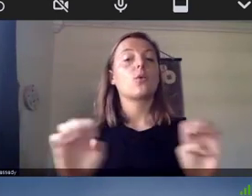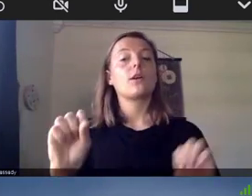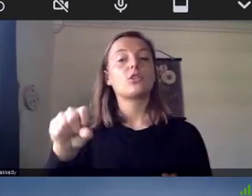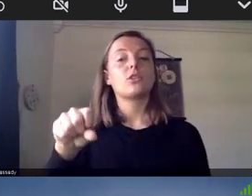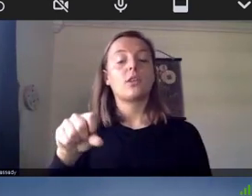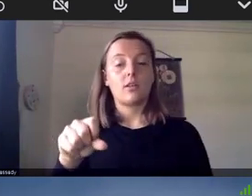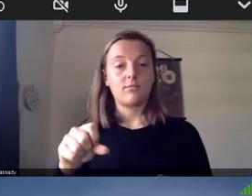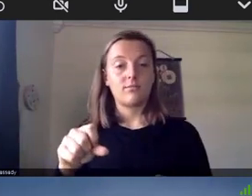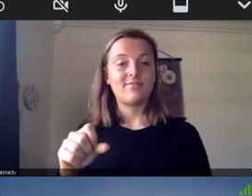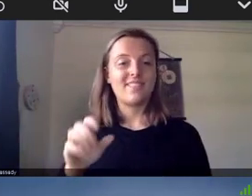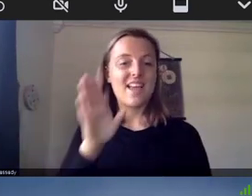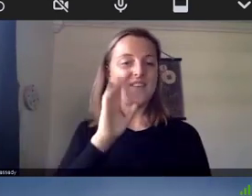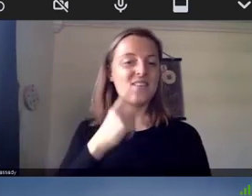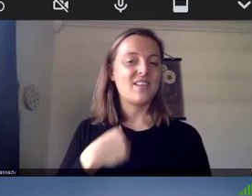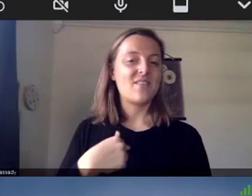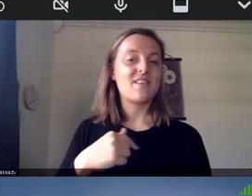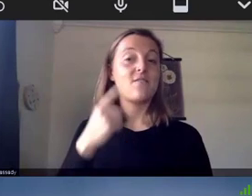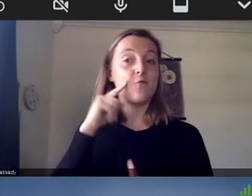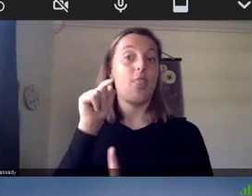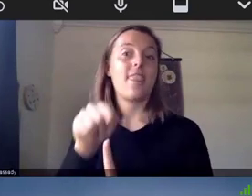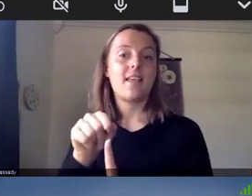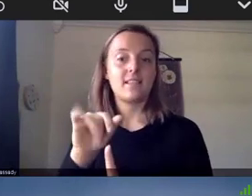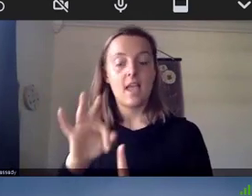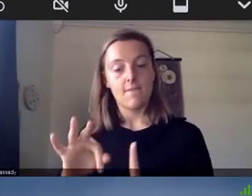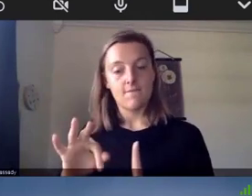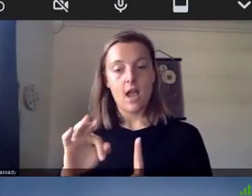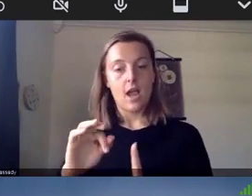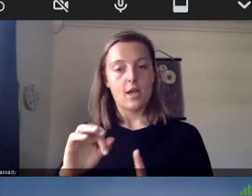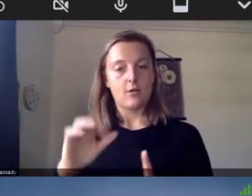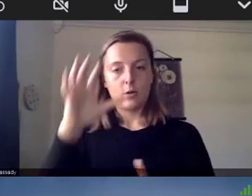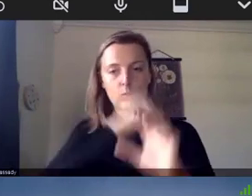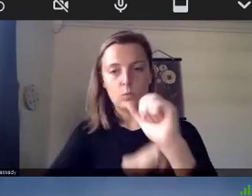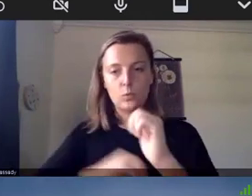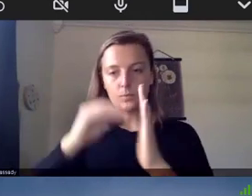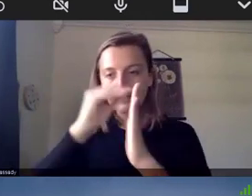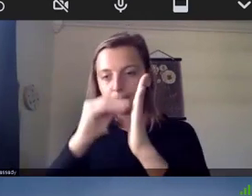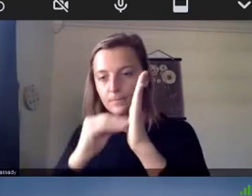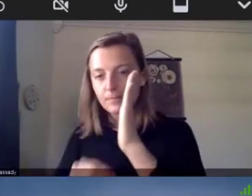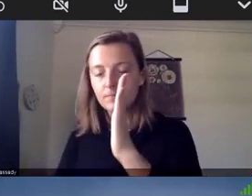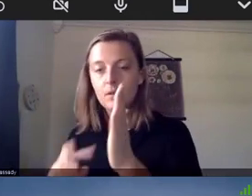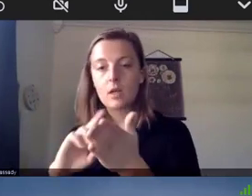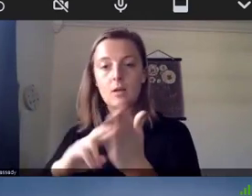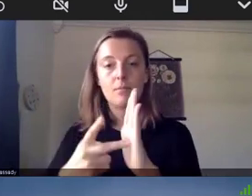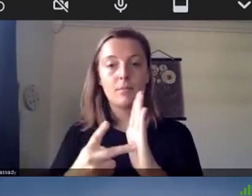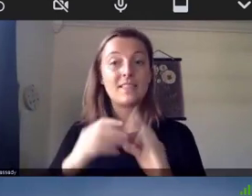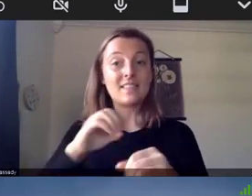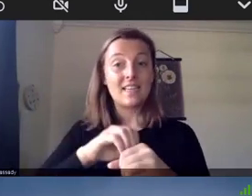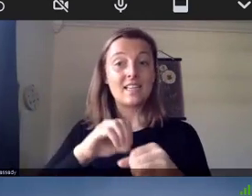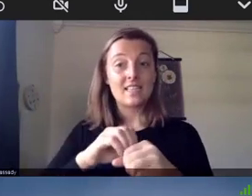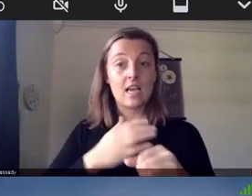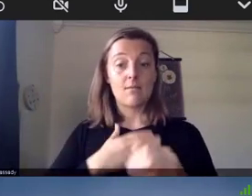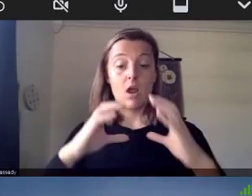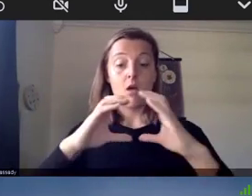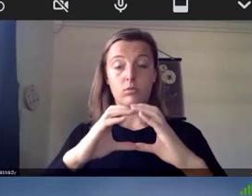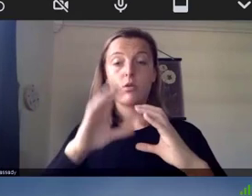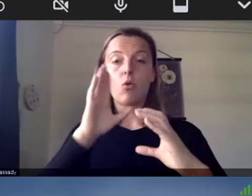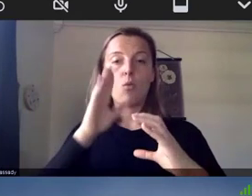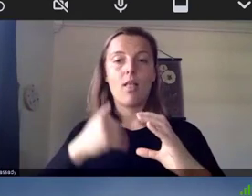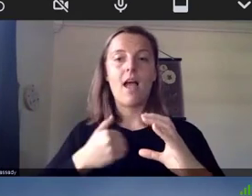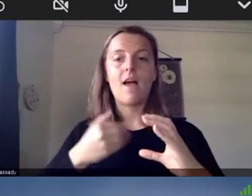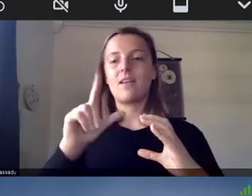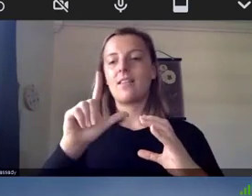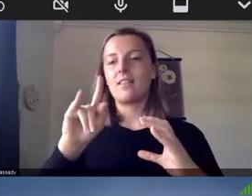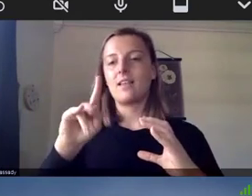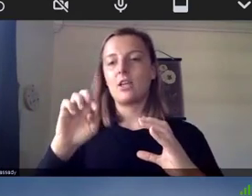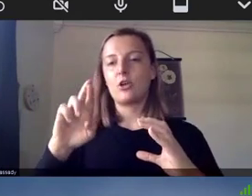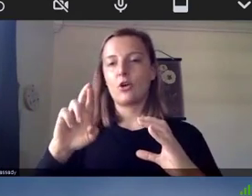these assumptions, I'm going to get a linear temperature distribution inside my material, right? And that's what our resistance equation assumes, right? One of the